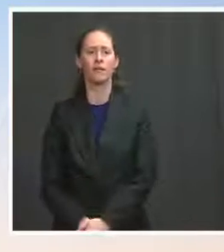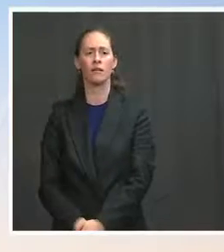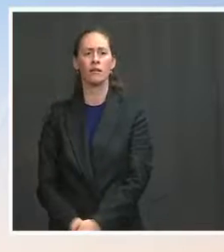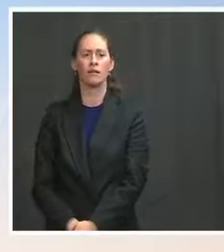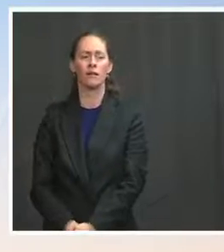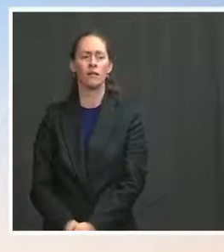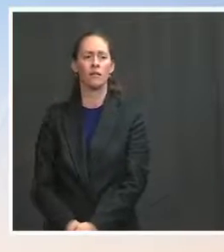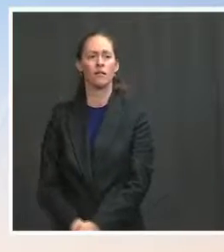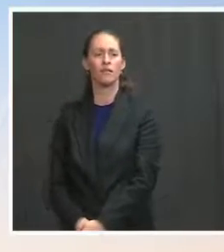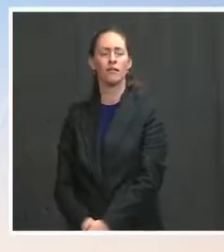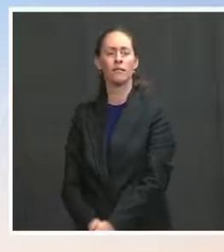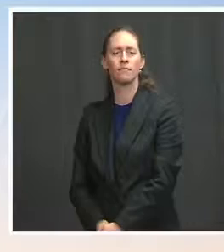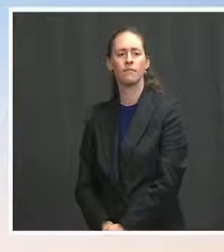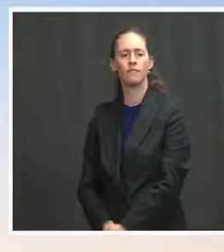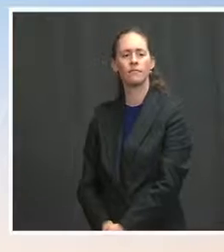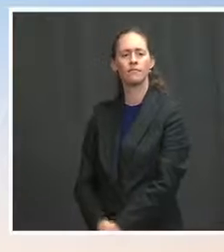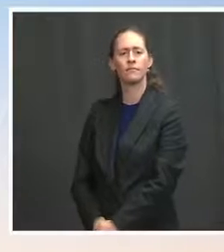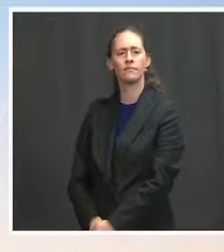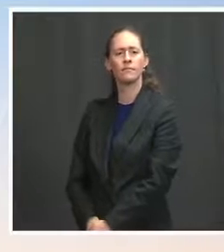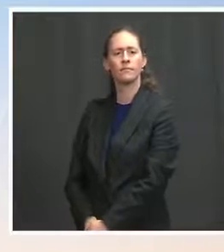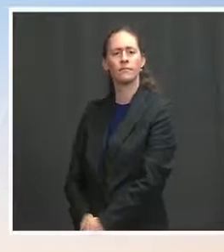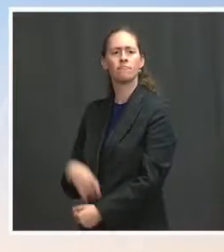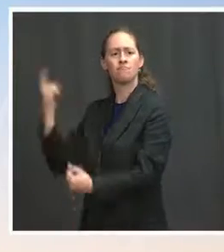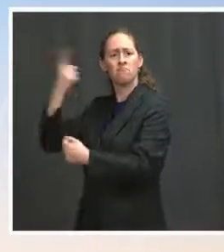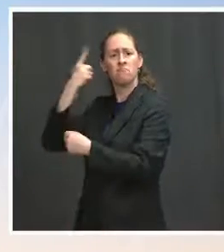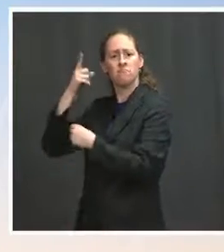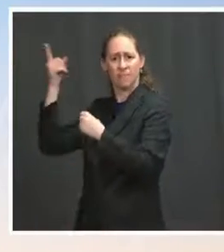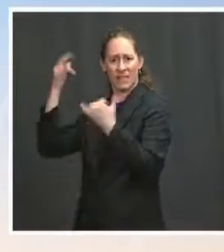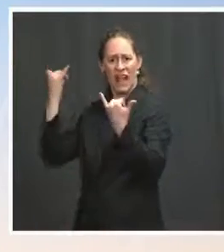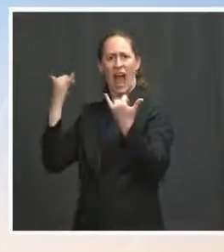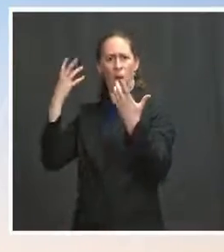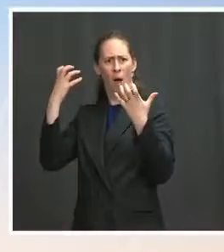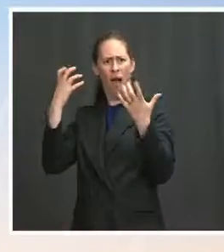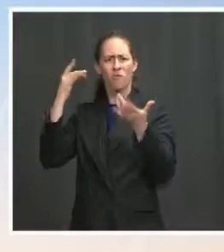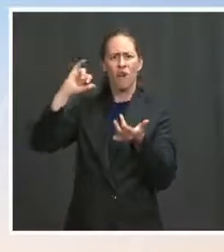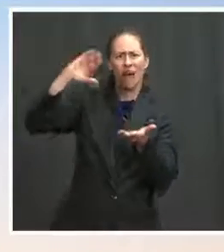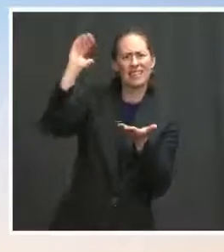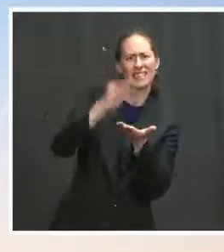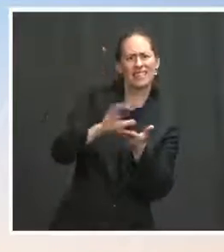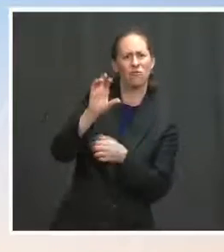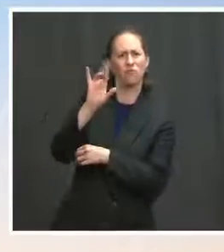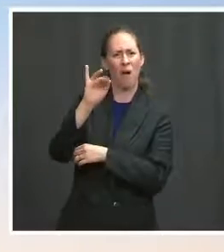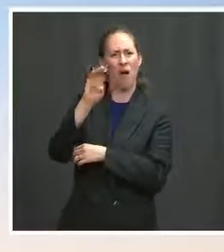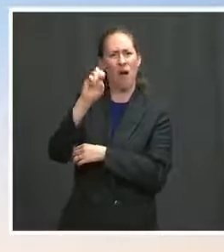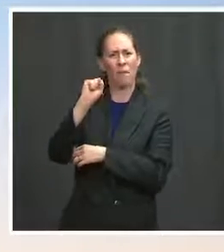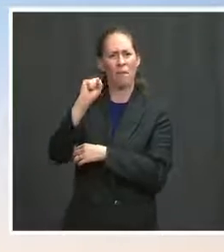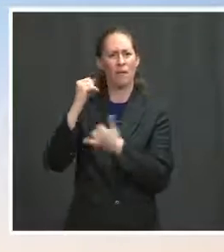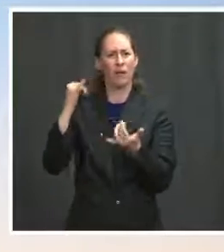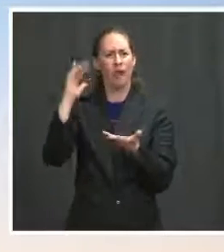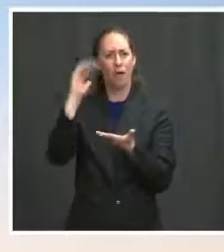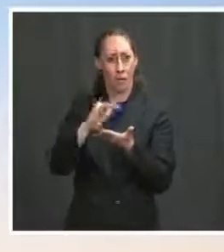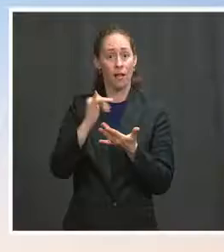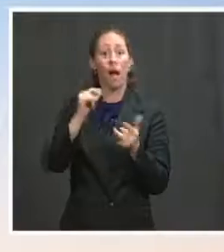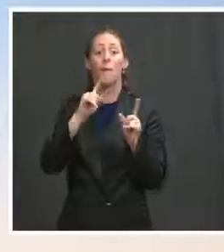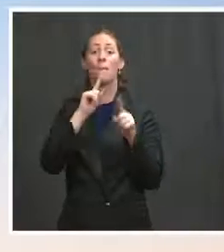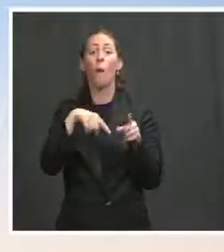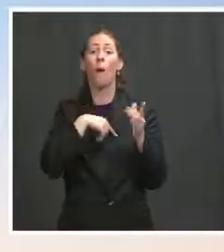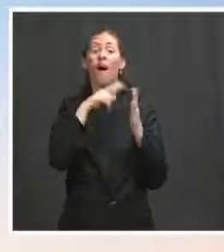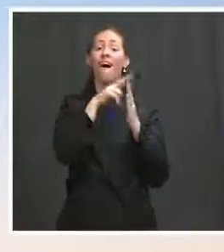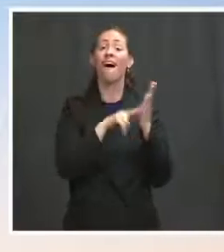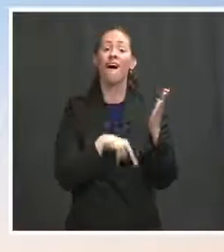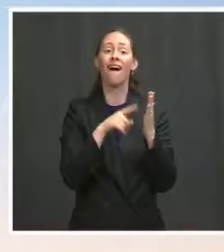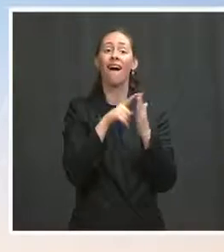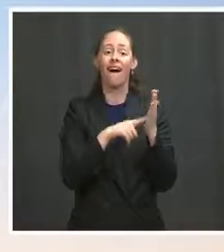trying to lower crime rate in the midst of this spike, there have been many reports showing that adding more money